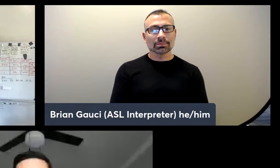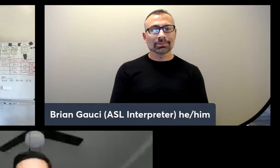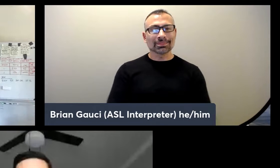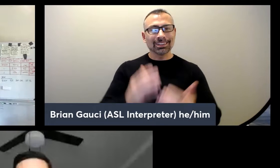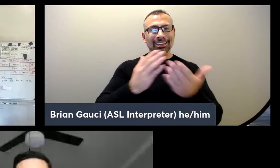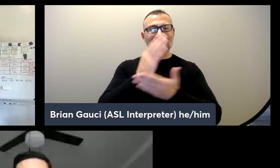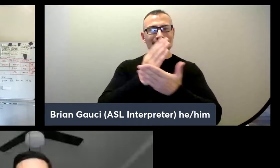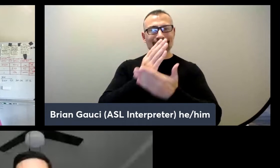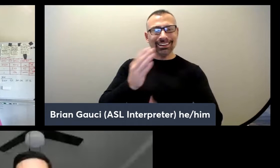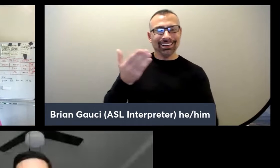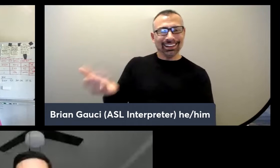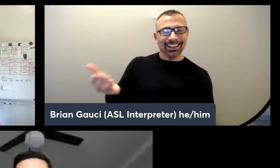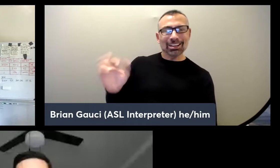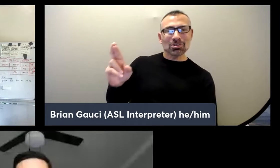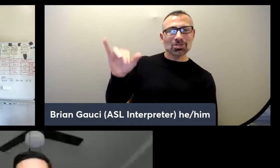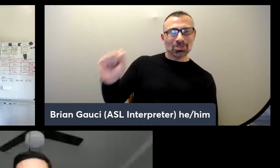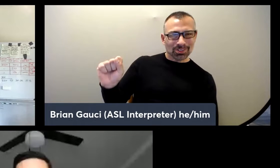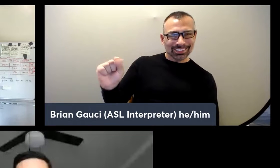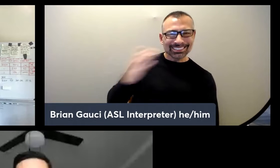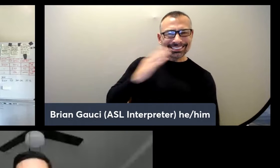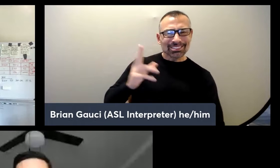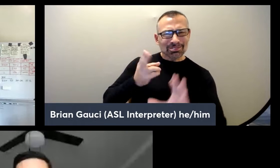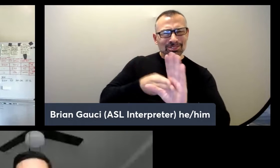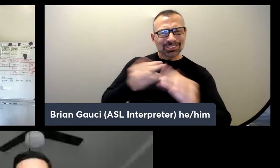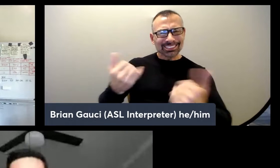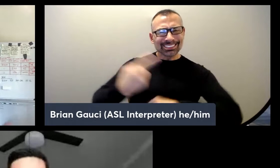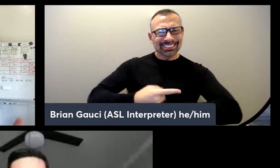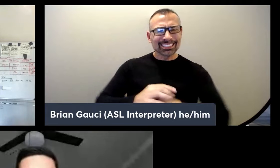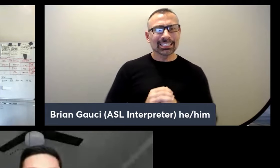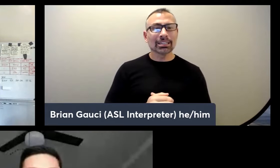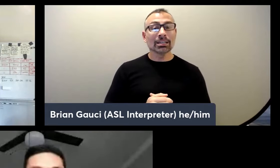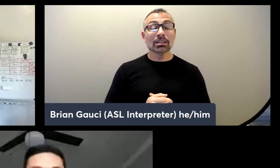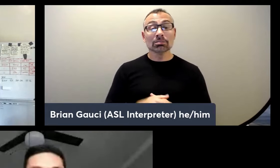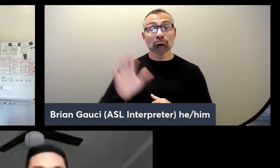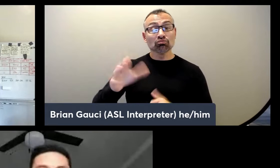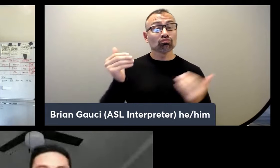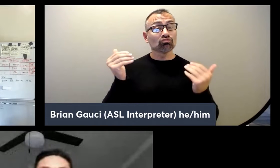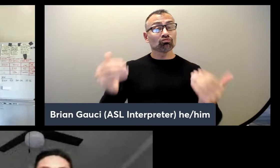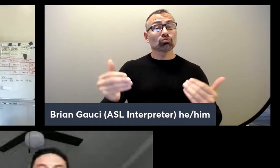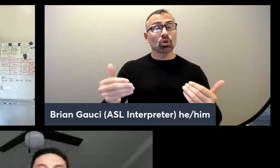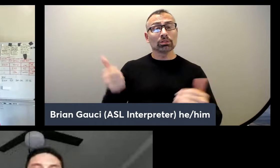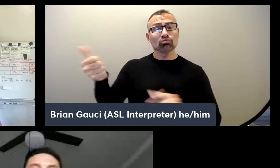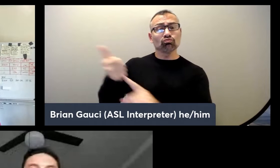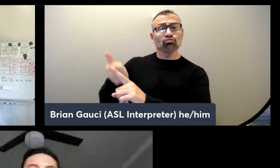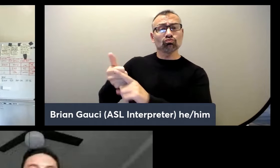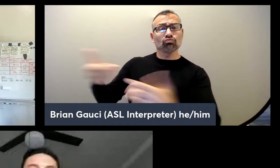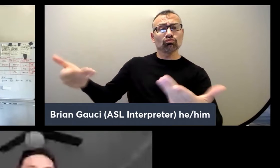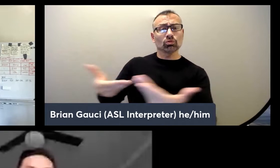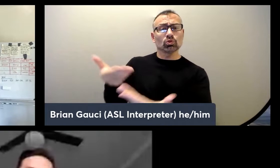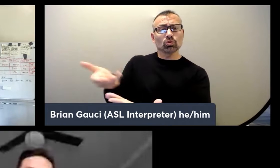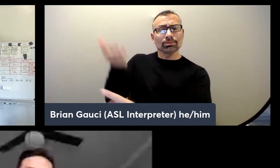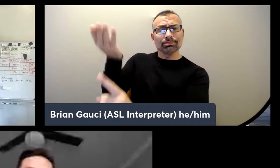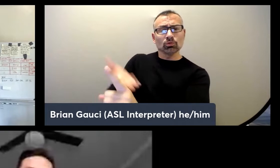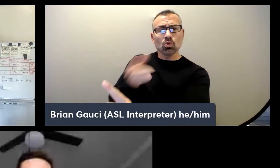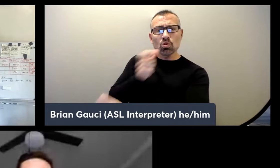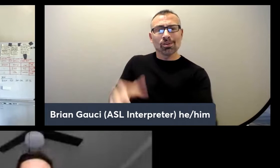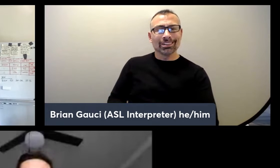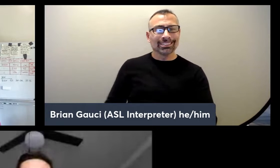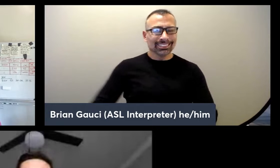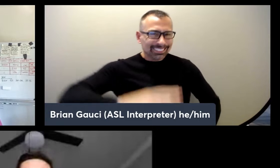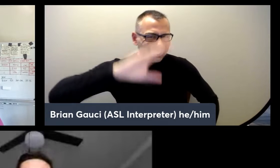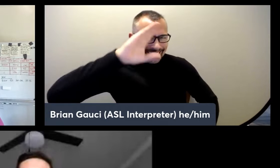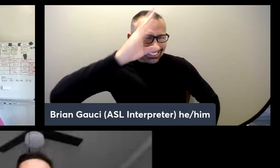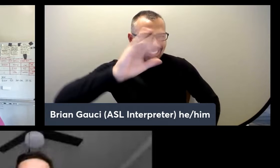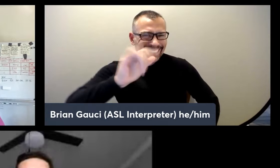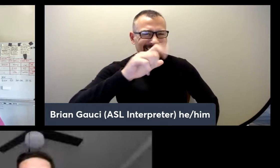All right, Chris, thank you so much for being here today. Introduce yourself to everyone here in the audience. Yeah, hey Jillian, thanks